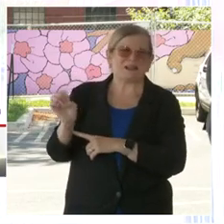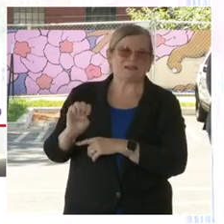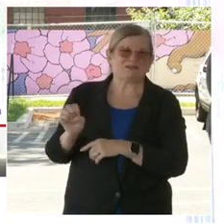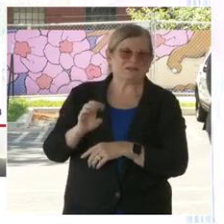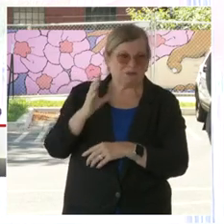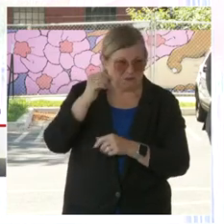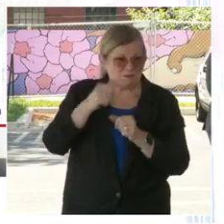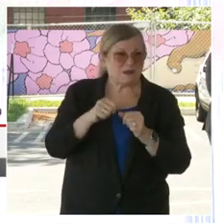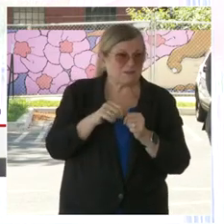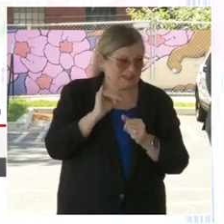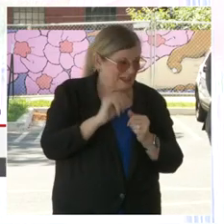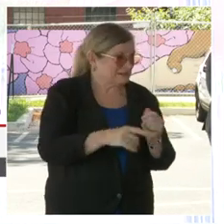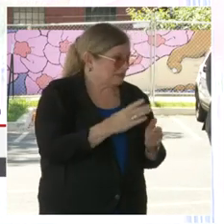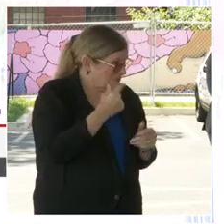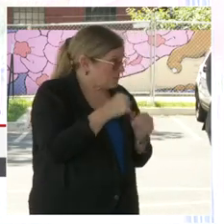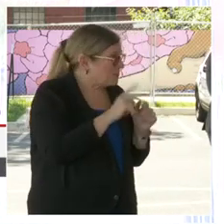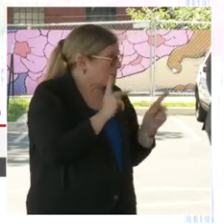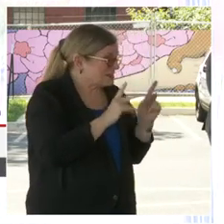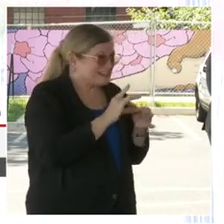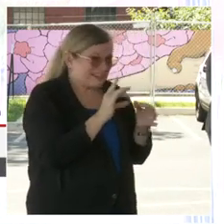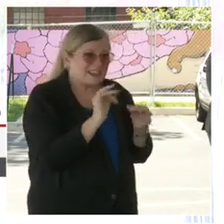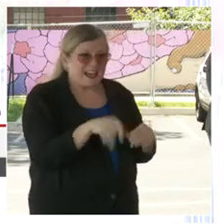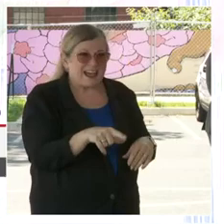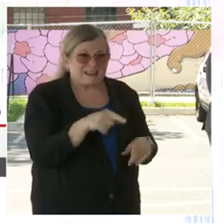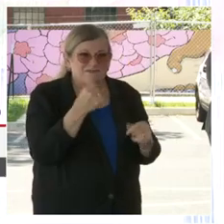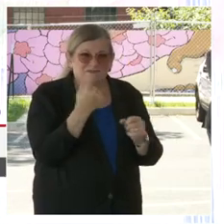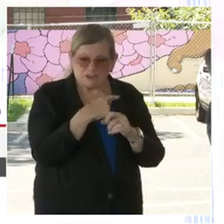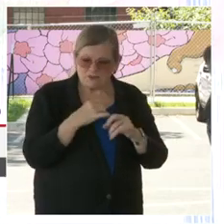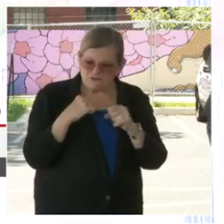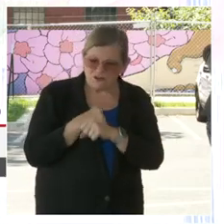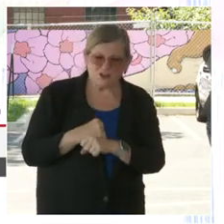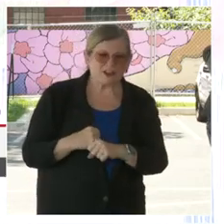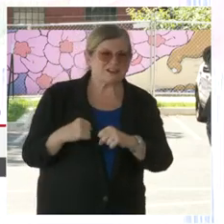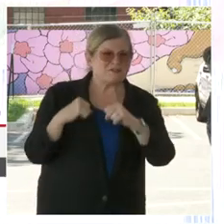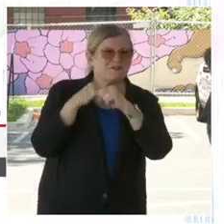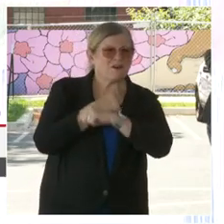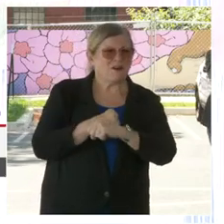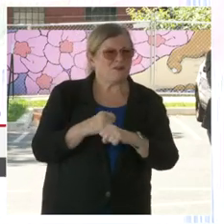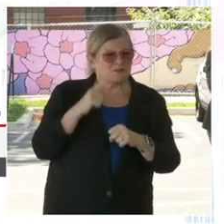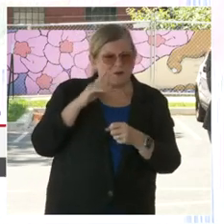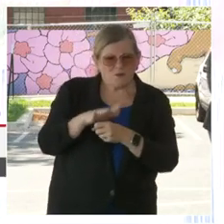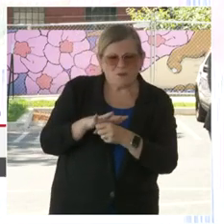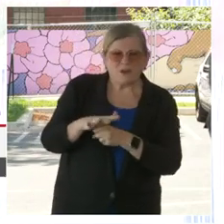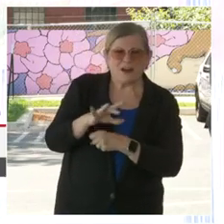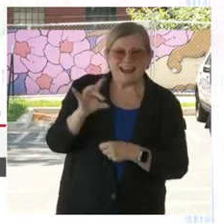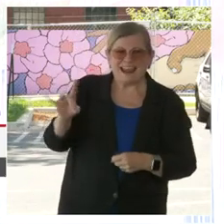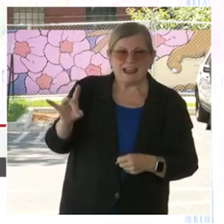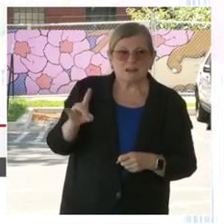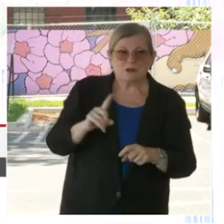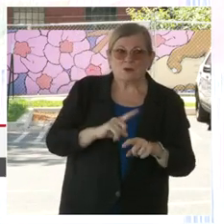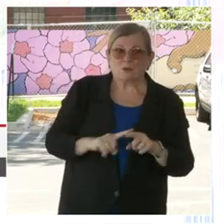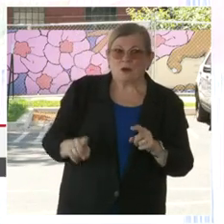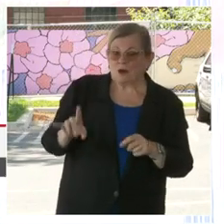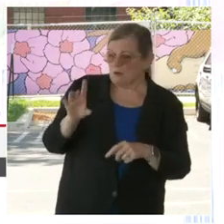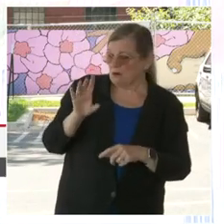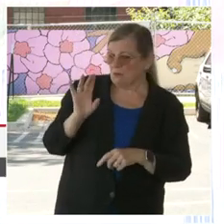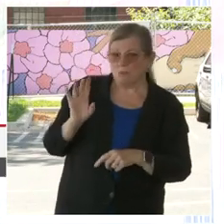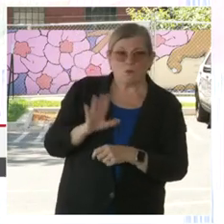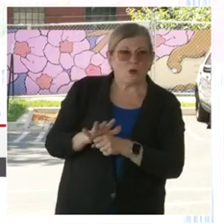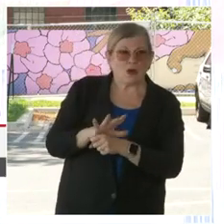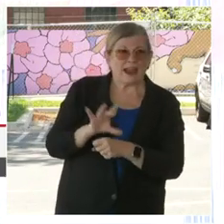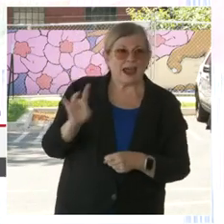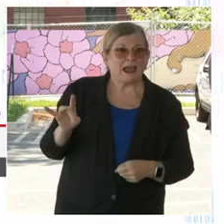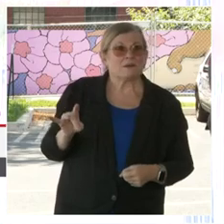remember that. It was a big fight. But Ward 8 stood up. And that's why we